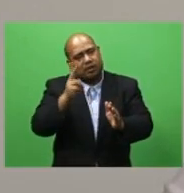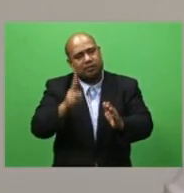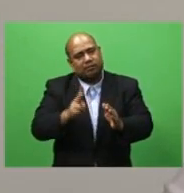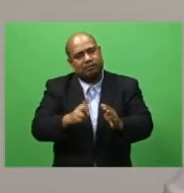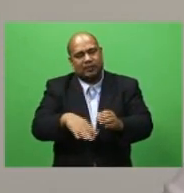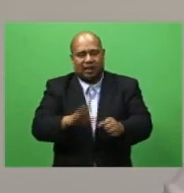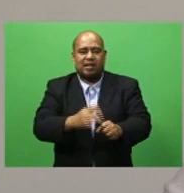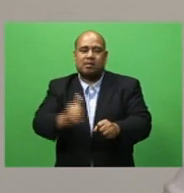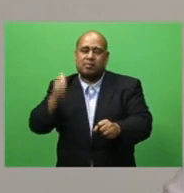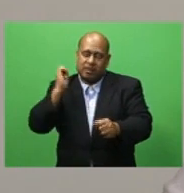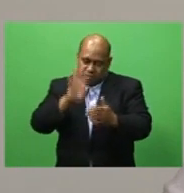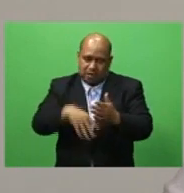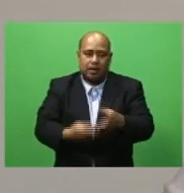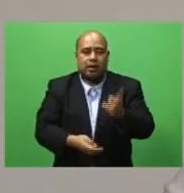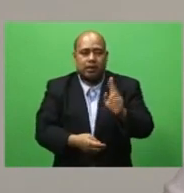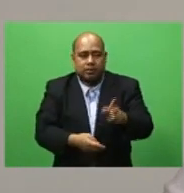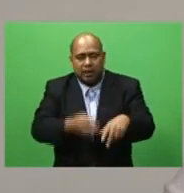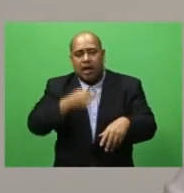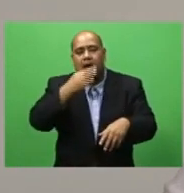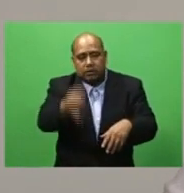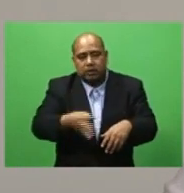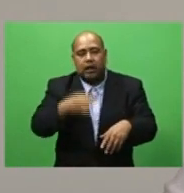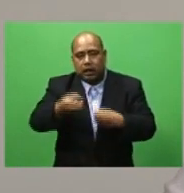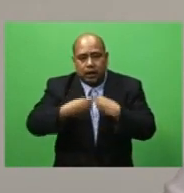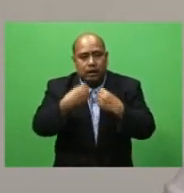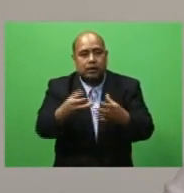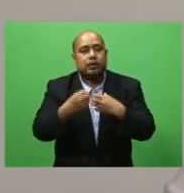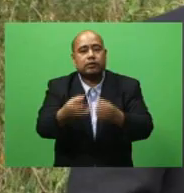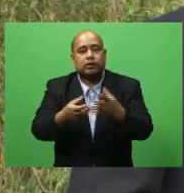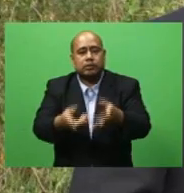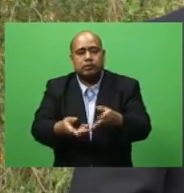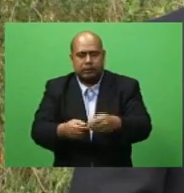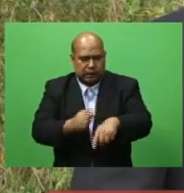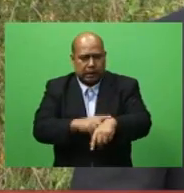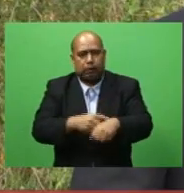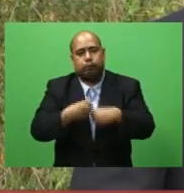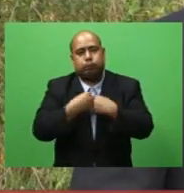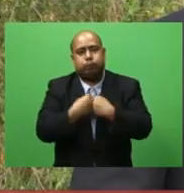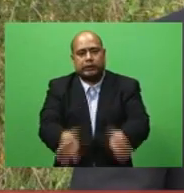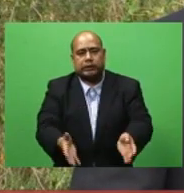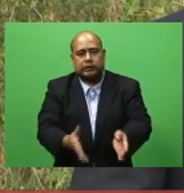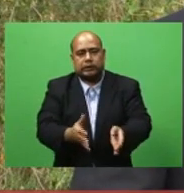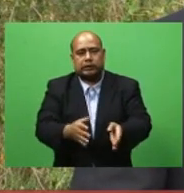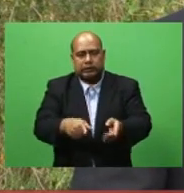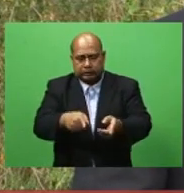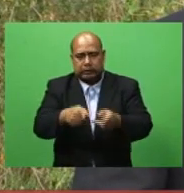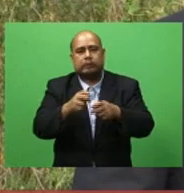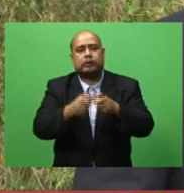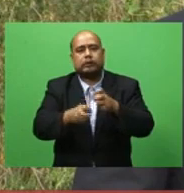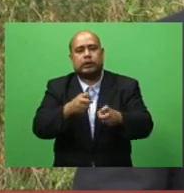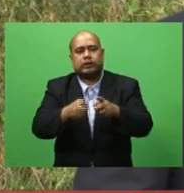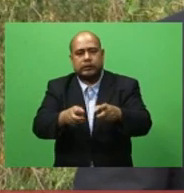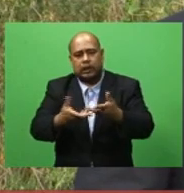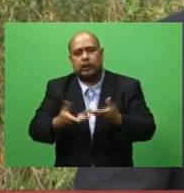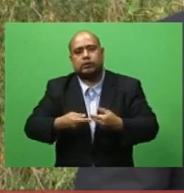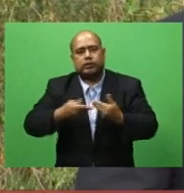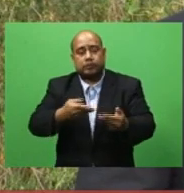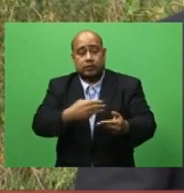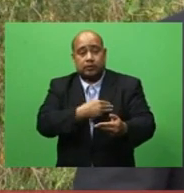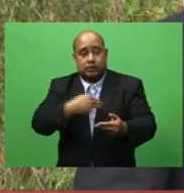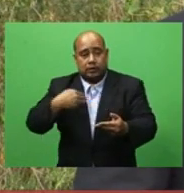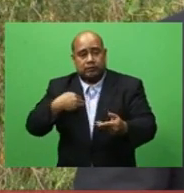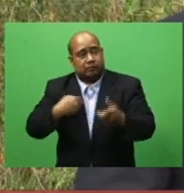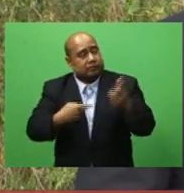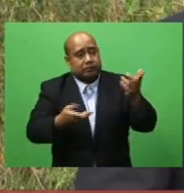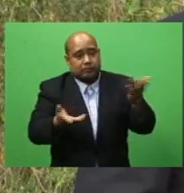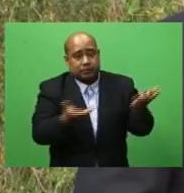information, and then there's a lot of time lost going back and forth. The issue has prompted the ministry to categorize the consultants in